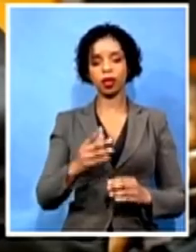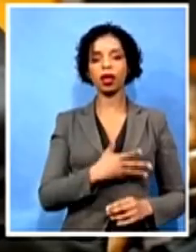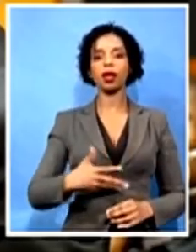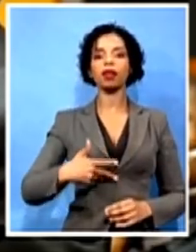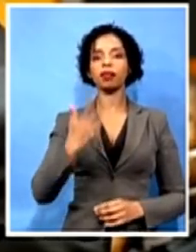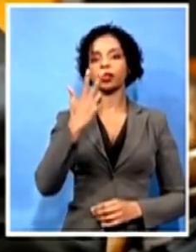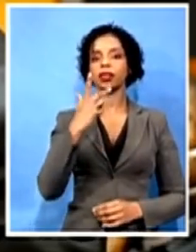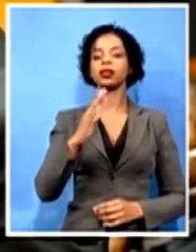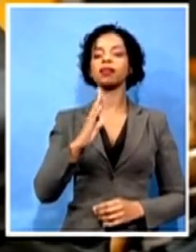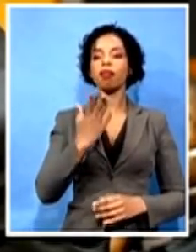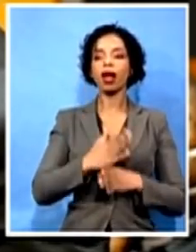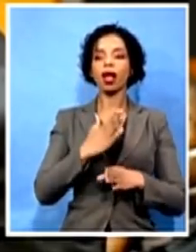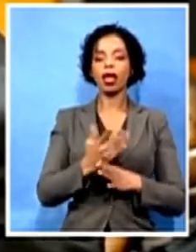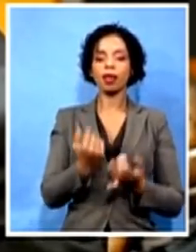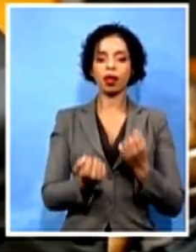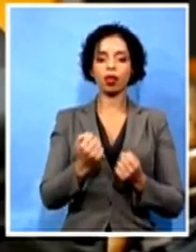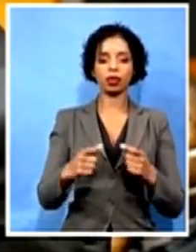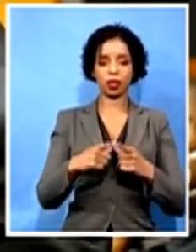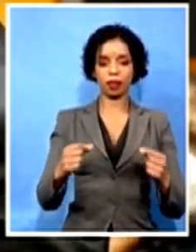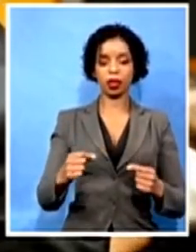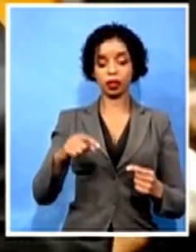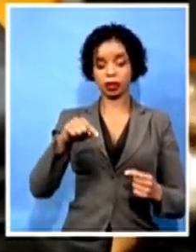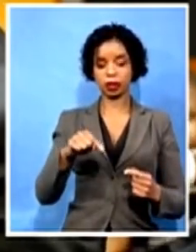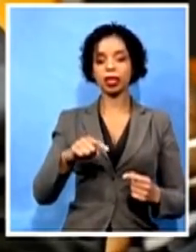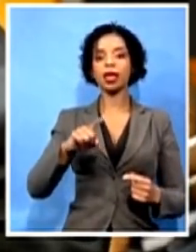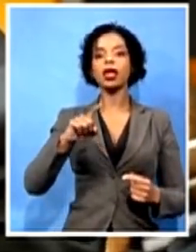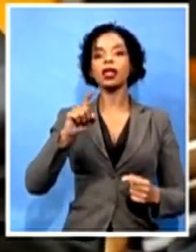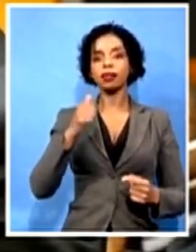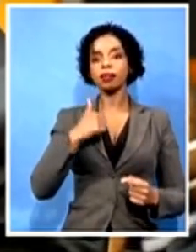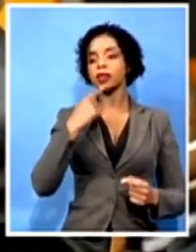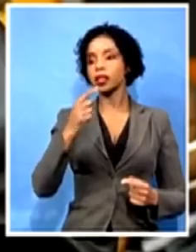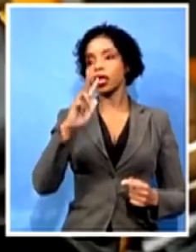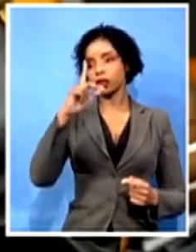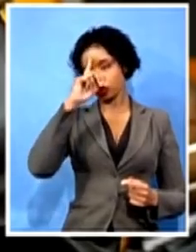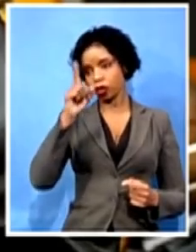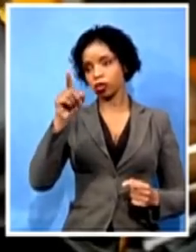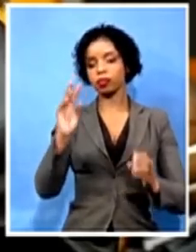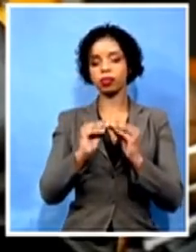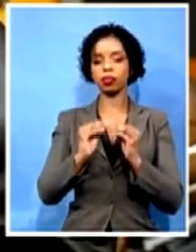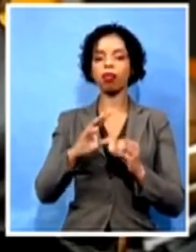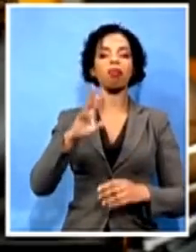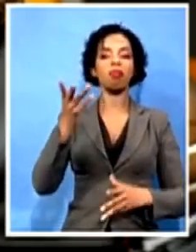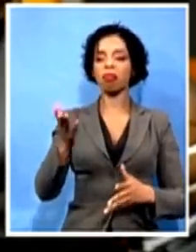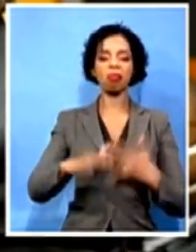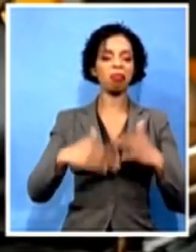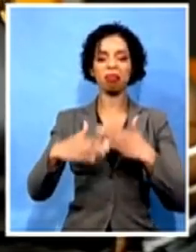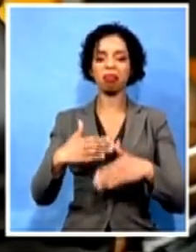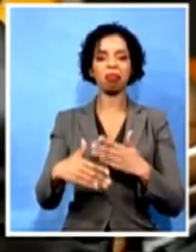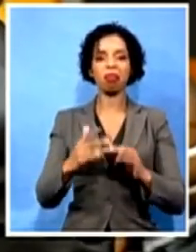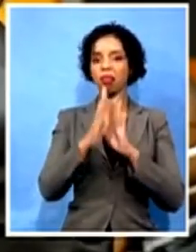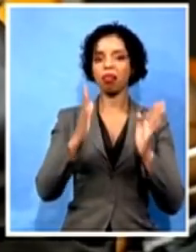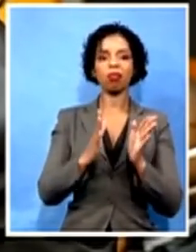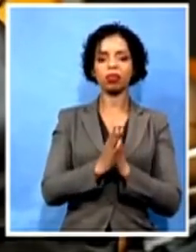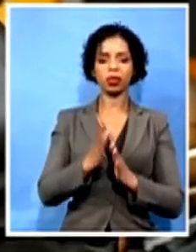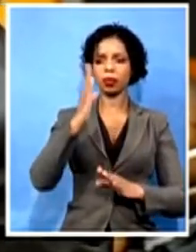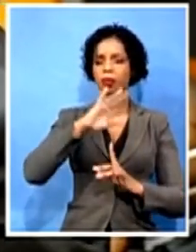there, 8 o'clock. We met him there. We went through, processed. Nobody ever indicated and said, well, now there's a problem. You've either done something or